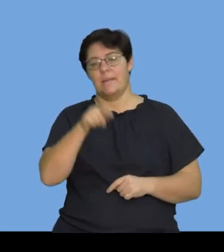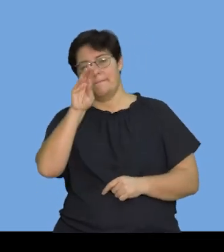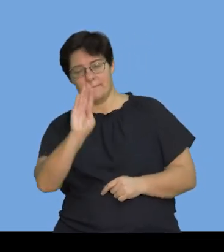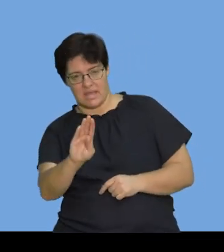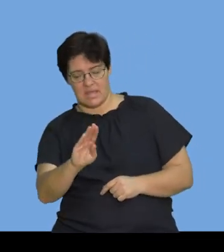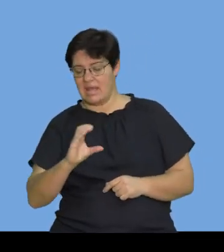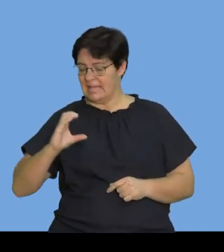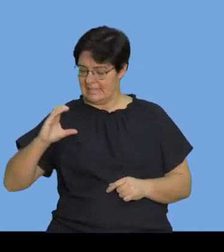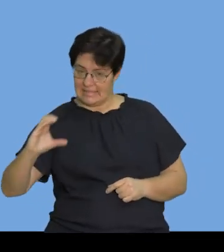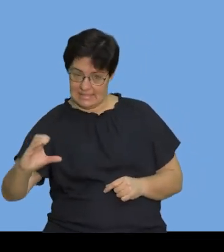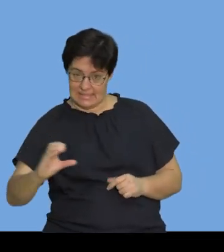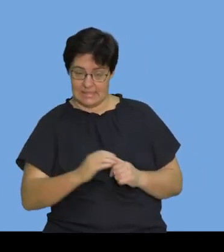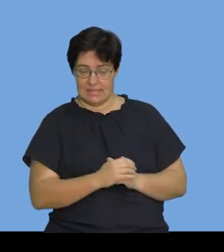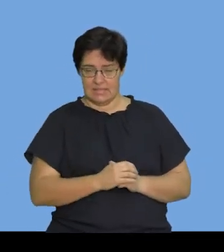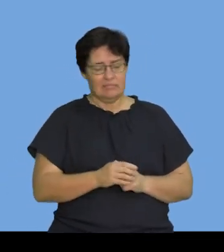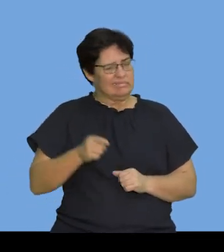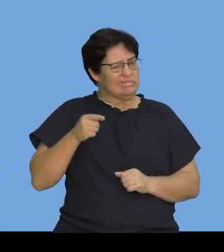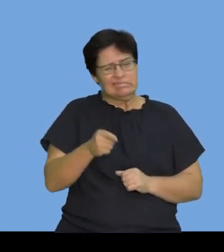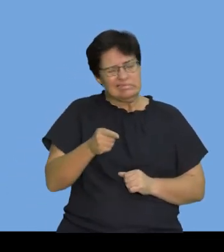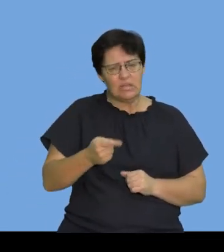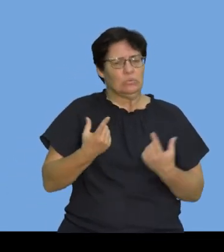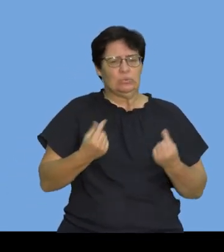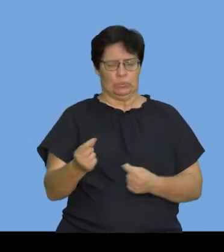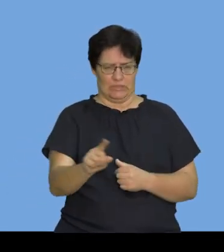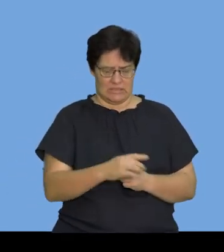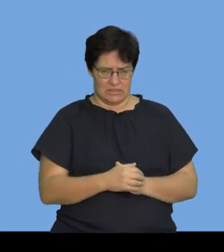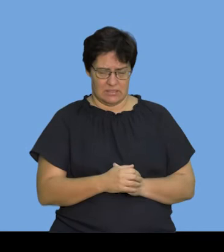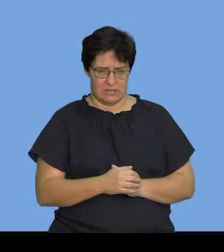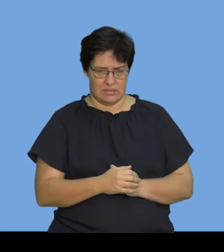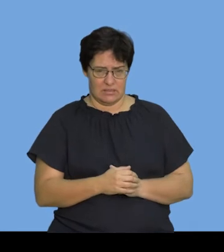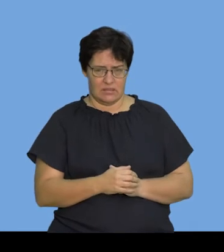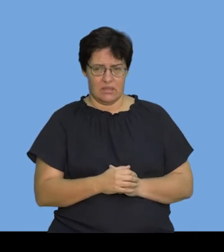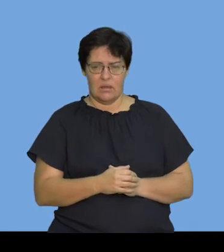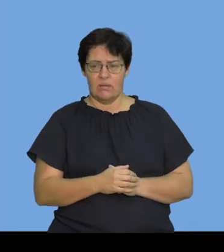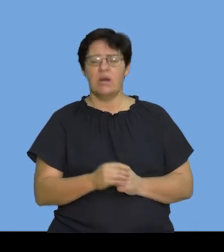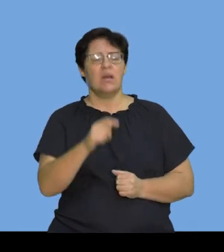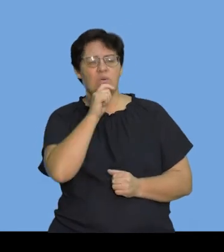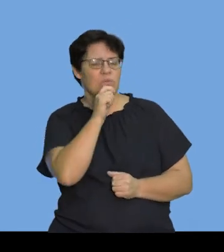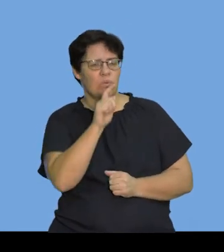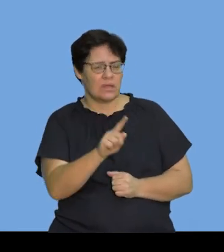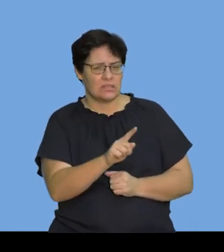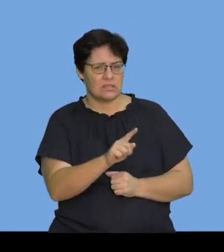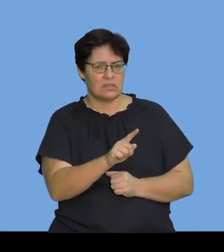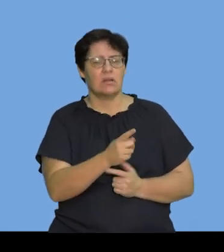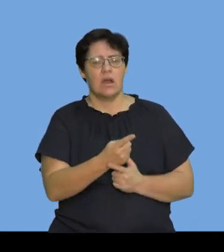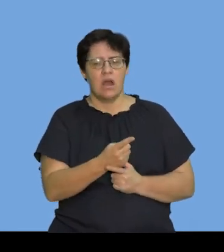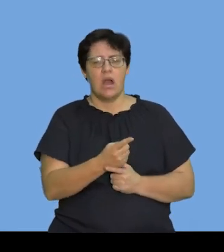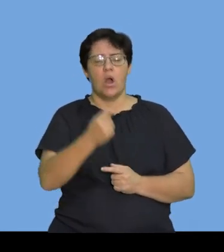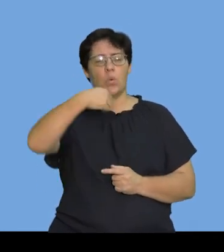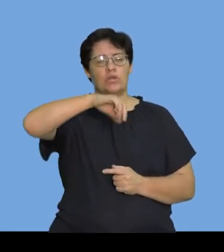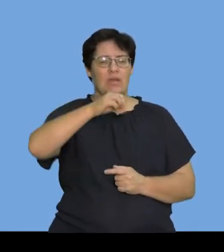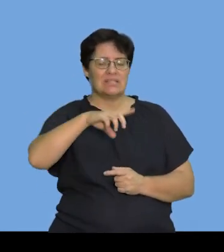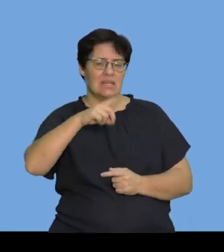my C. Here, what do you need to do? You need to then use what you call the quadratic formula, but now you need to press